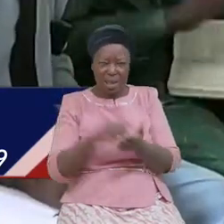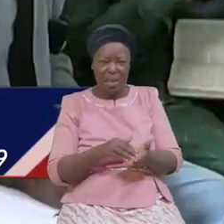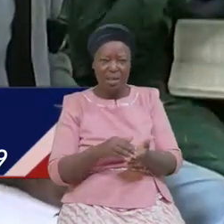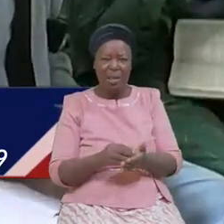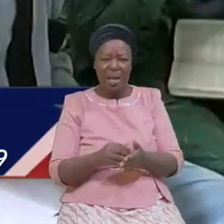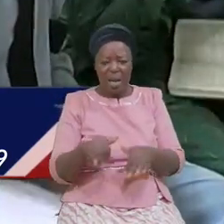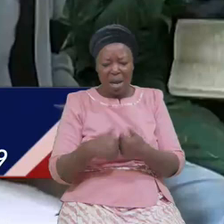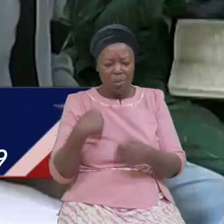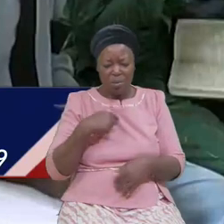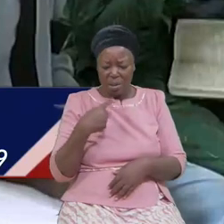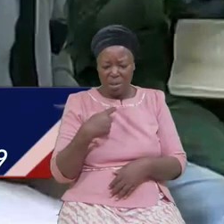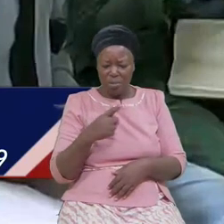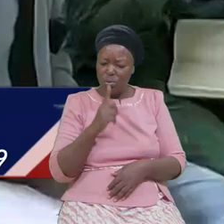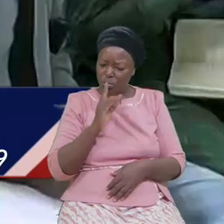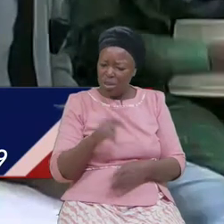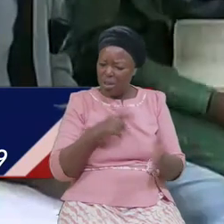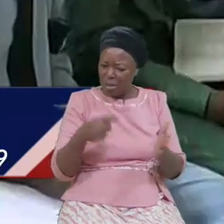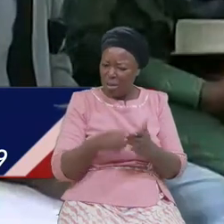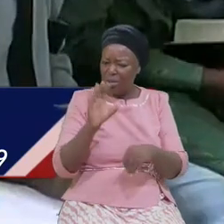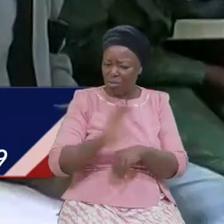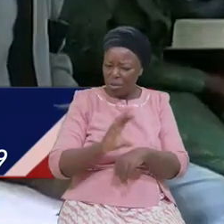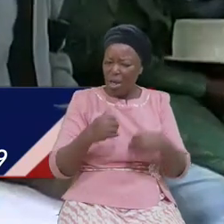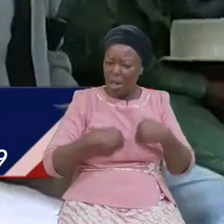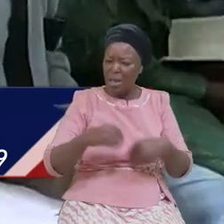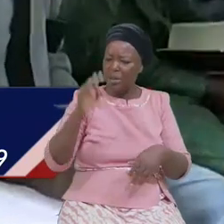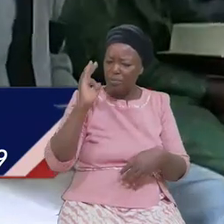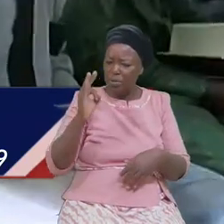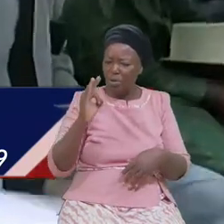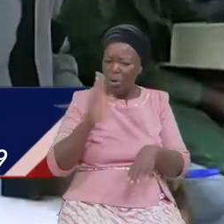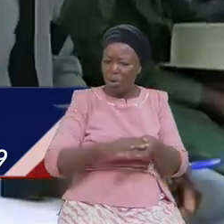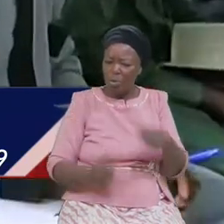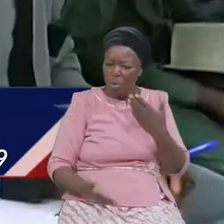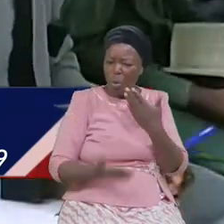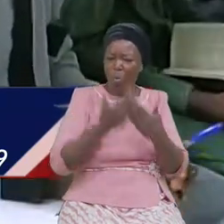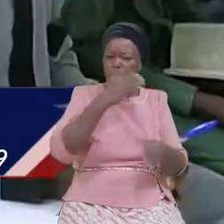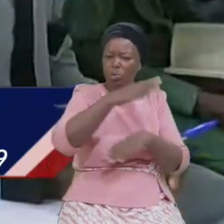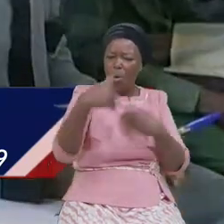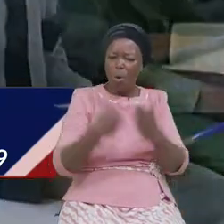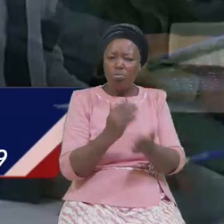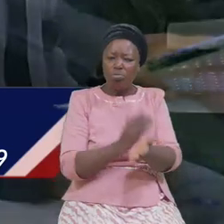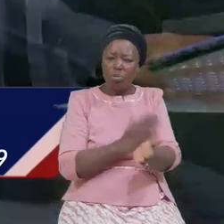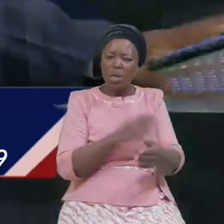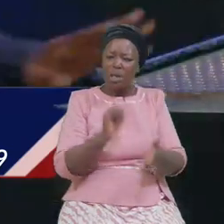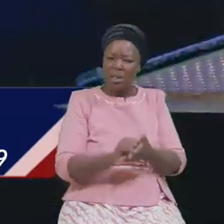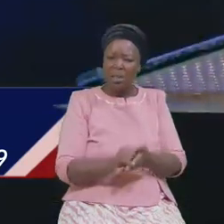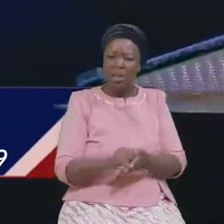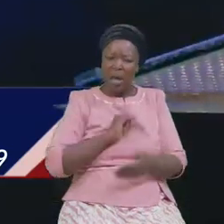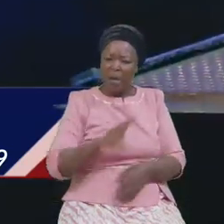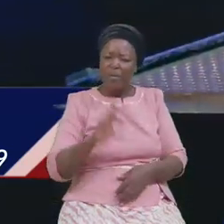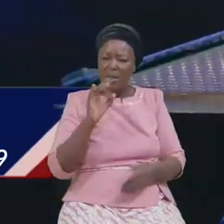this church has preached on almost every subject you can find that you need, and it's